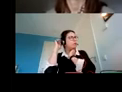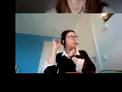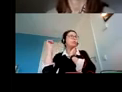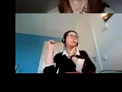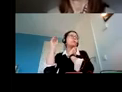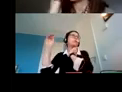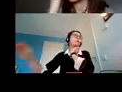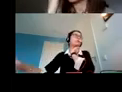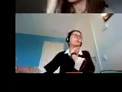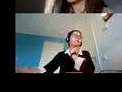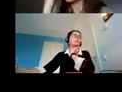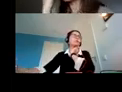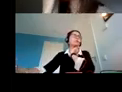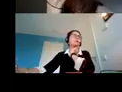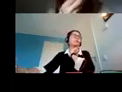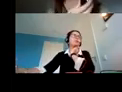main,